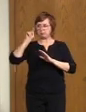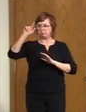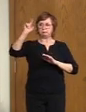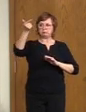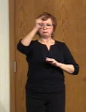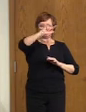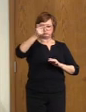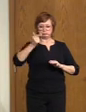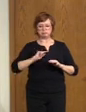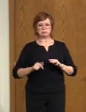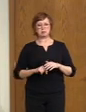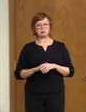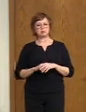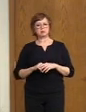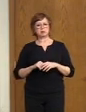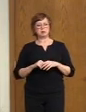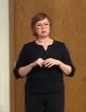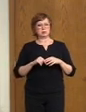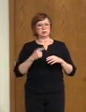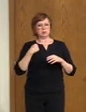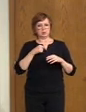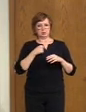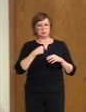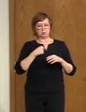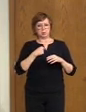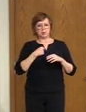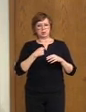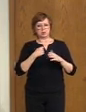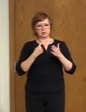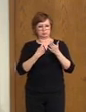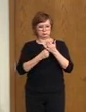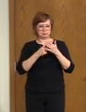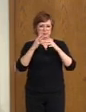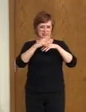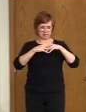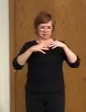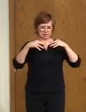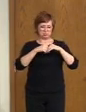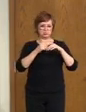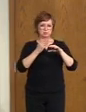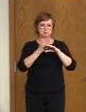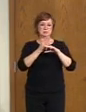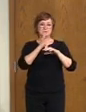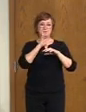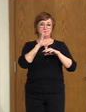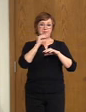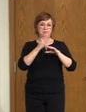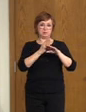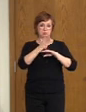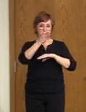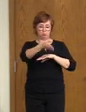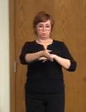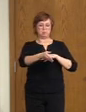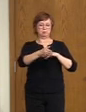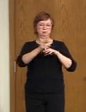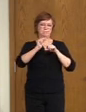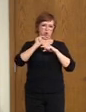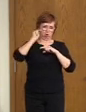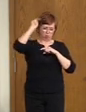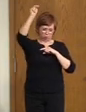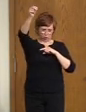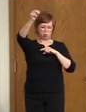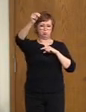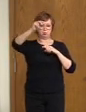in discussions, it may be 50 and older for the far north Indigenous populations, and then as vaccines allow, there may be other